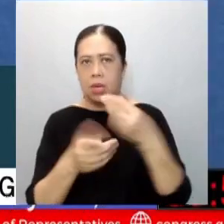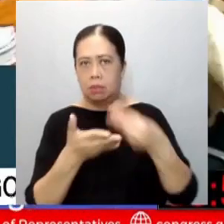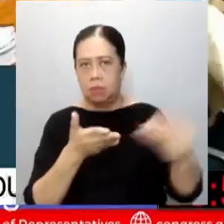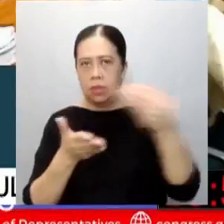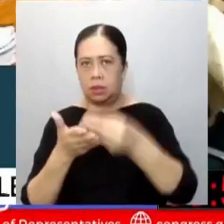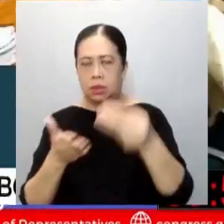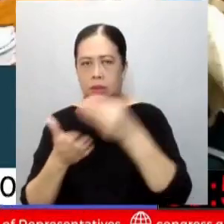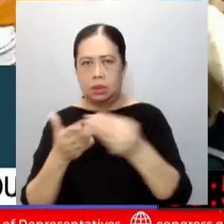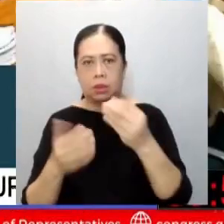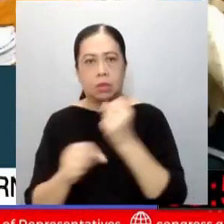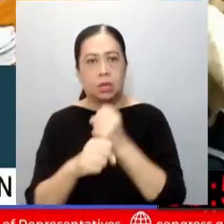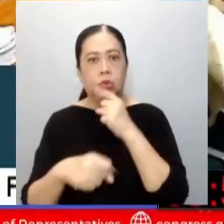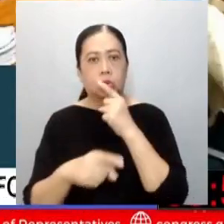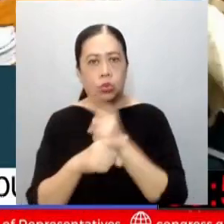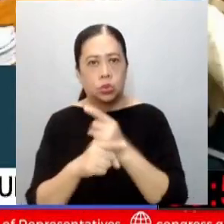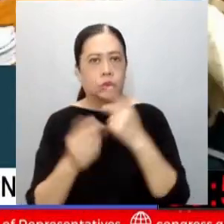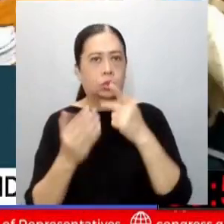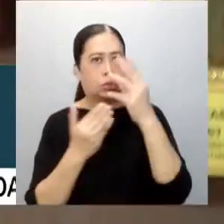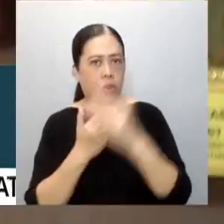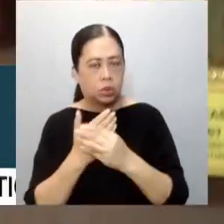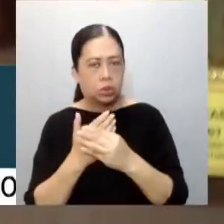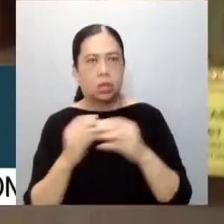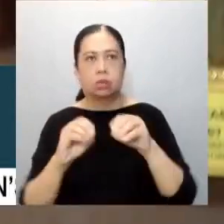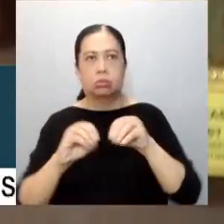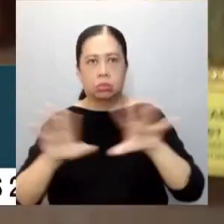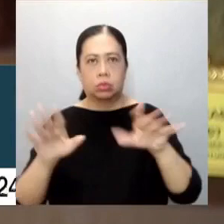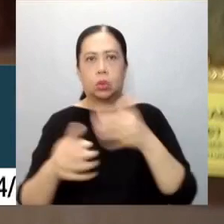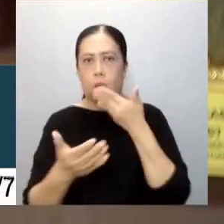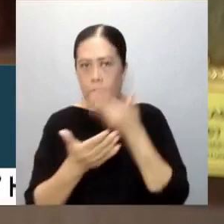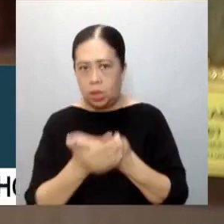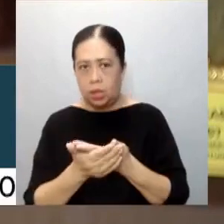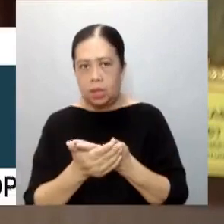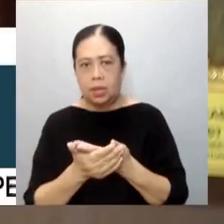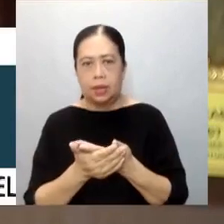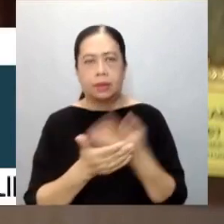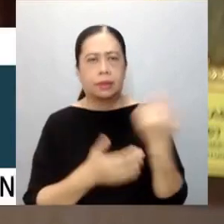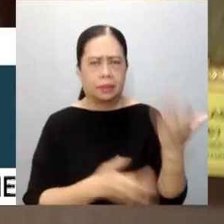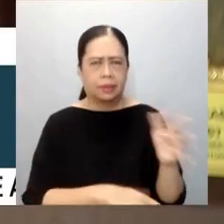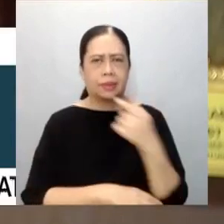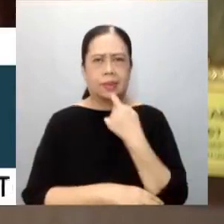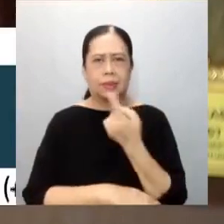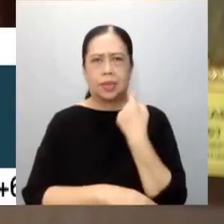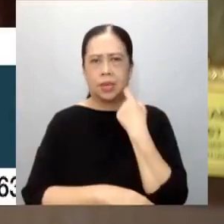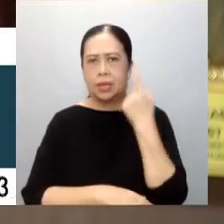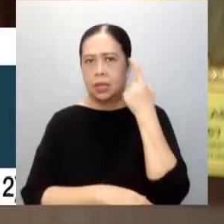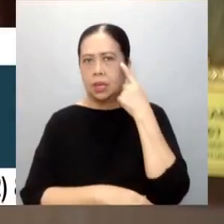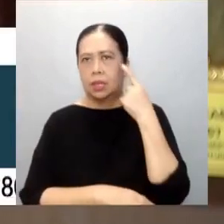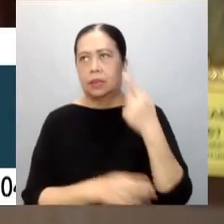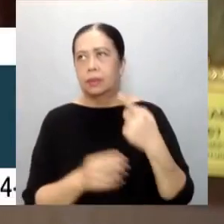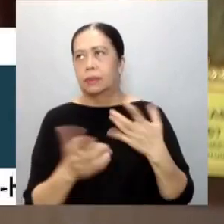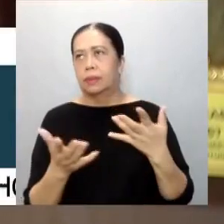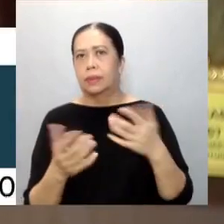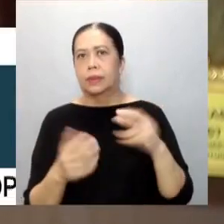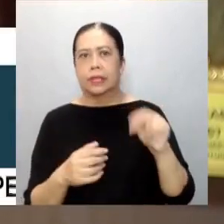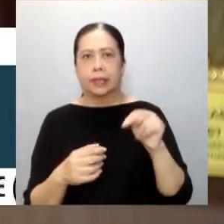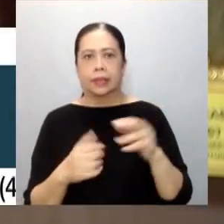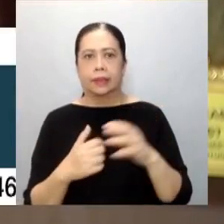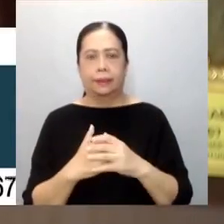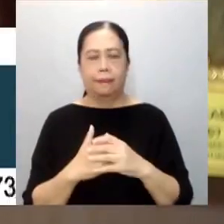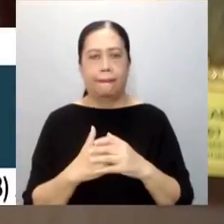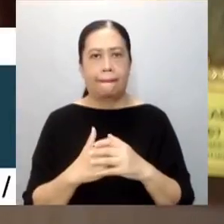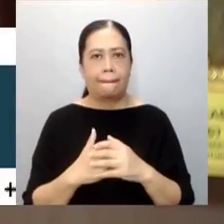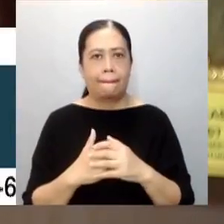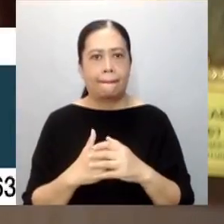sure all programs are implemented well. Sabi na rin yan, pero I would argue na kailangan ng more